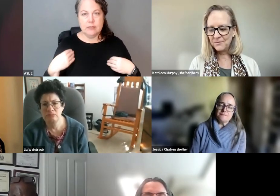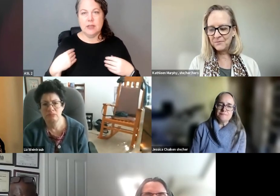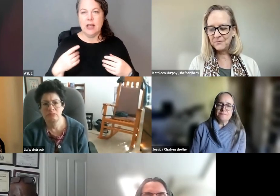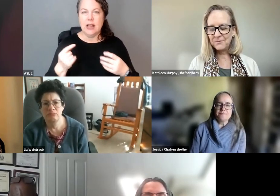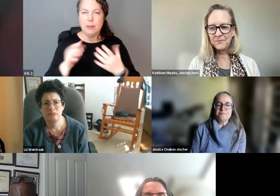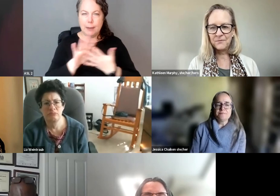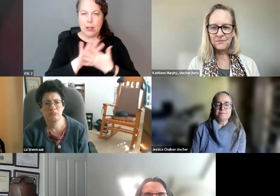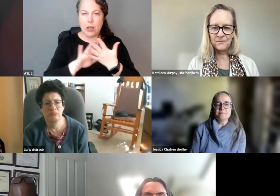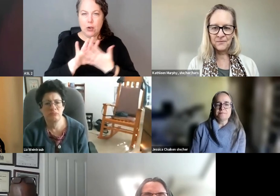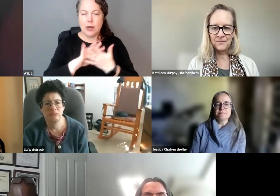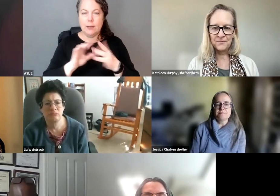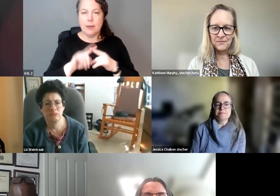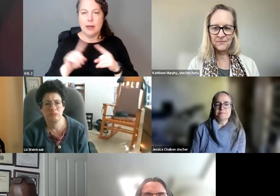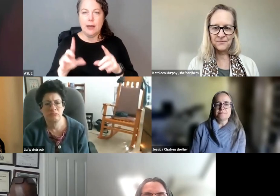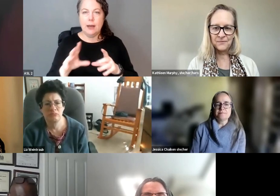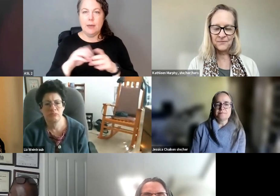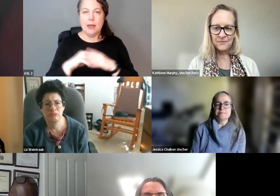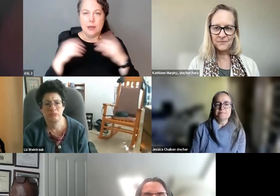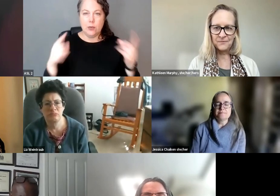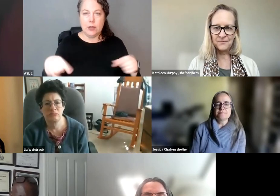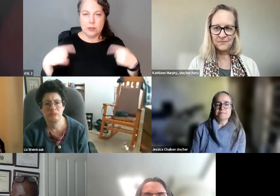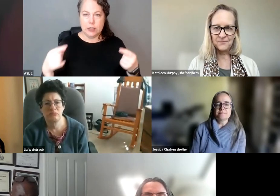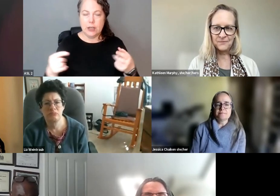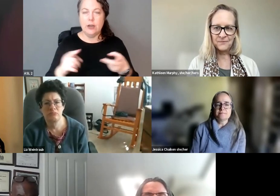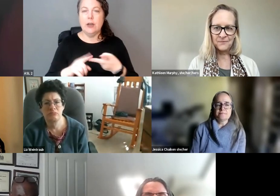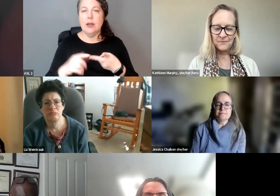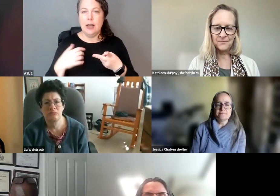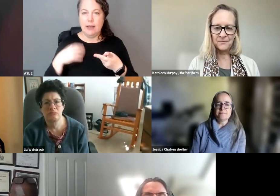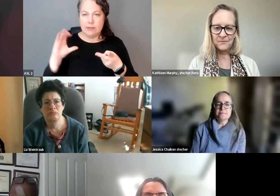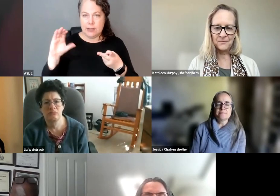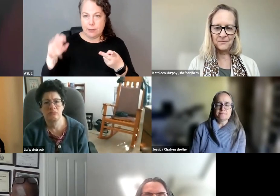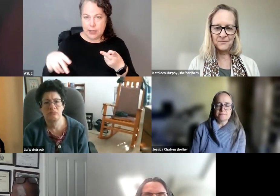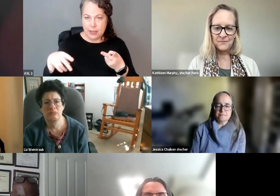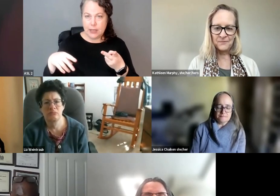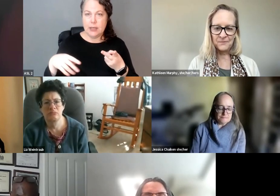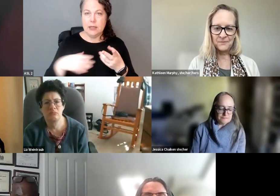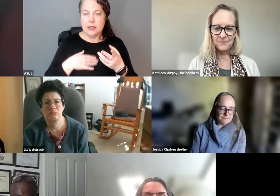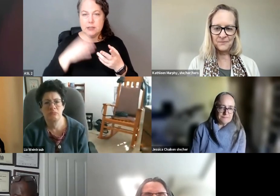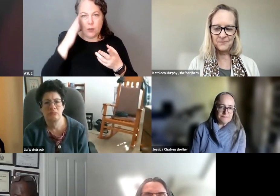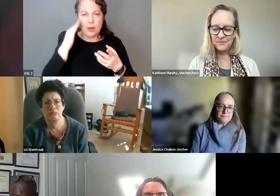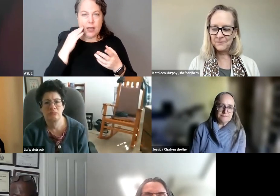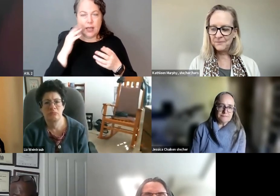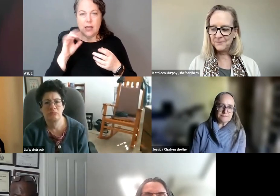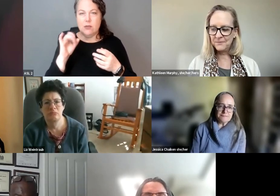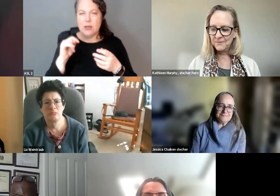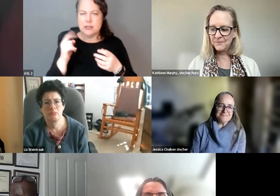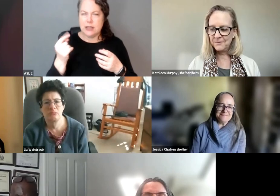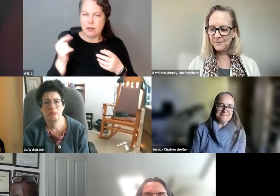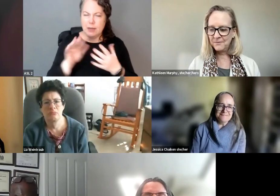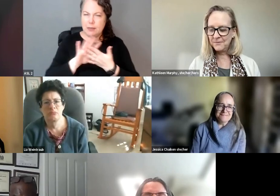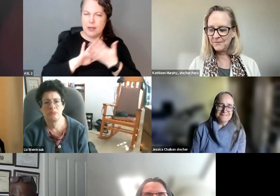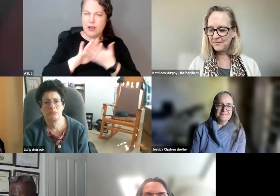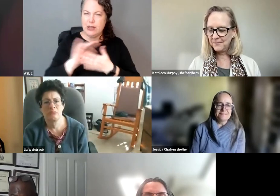I am in a wheelchair. I have a cerebral palsy, so my headrest is kind of blurred for some reason.